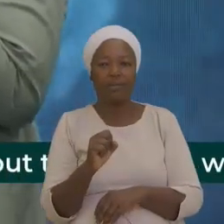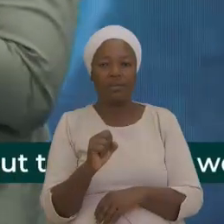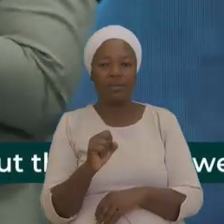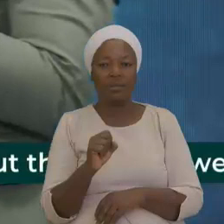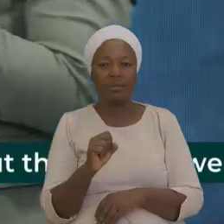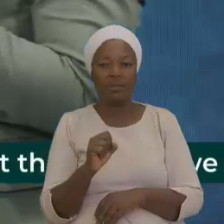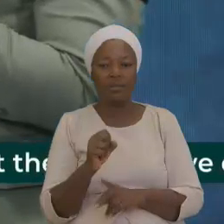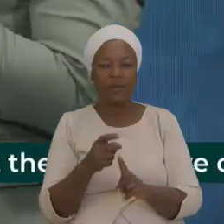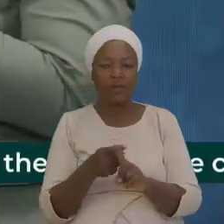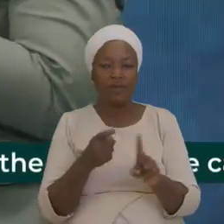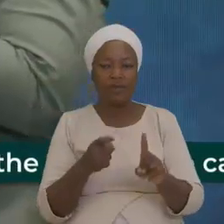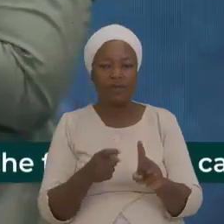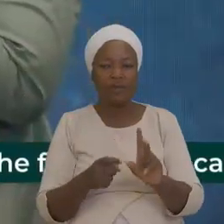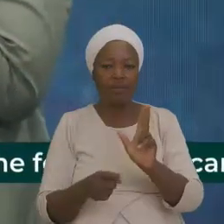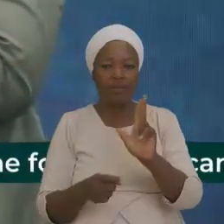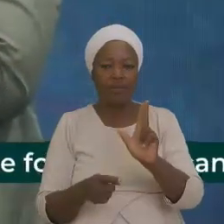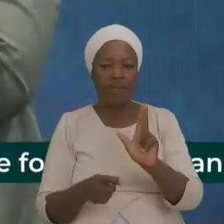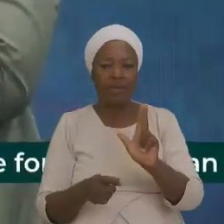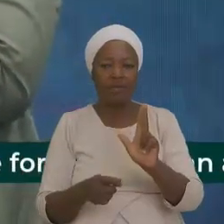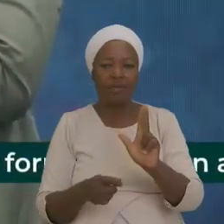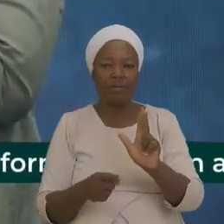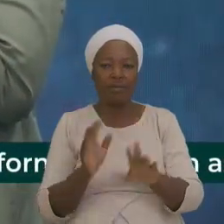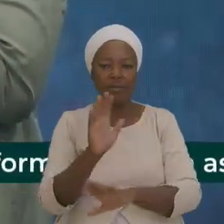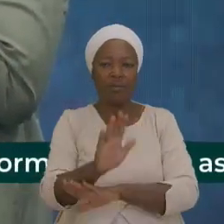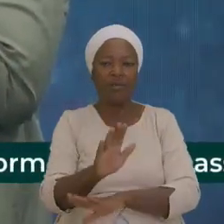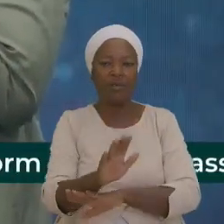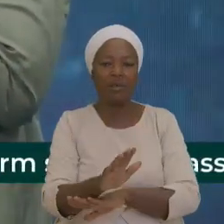from 3 p.m.